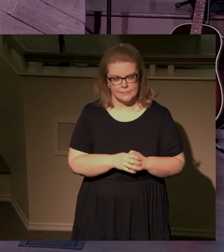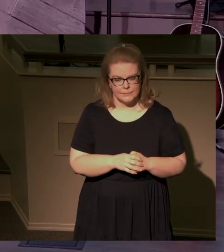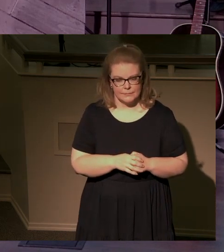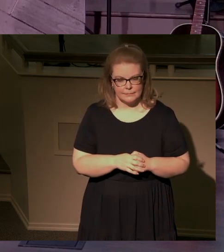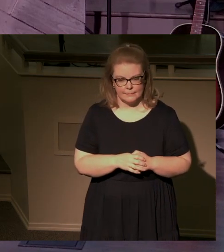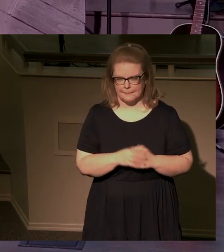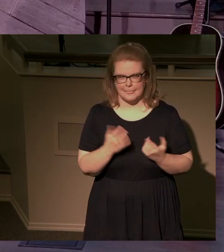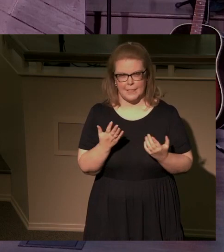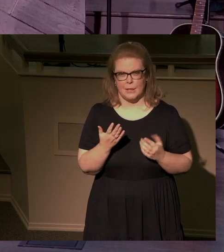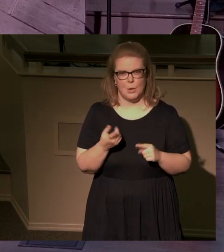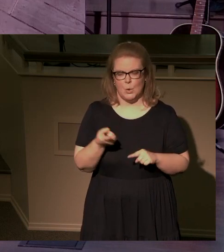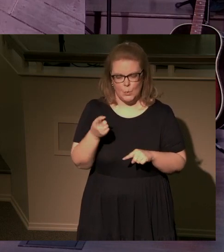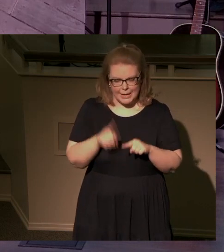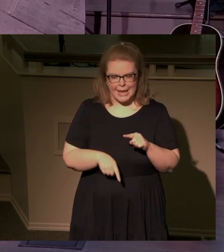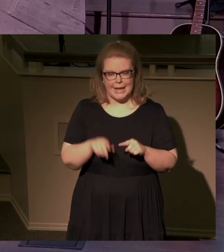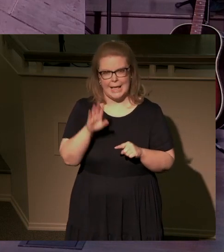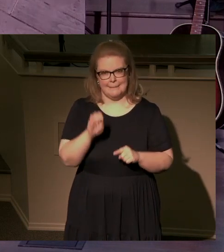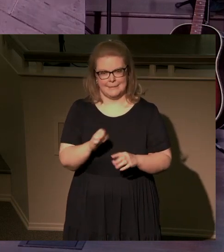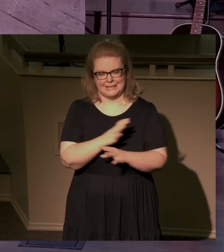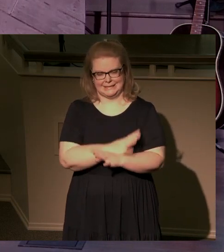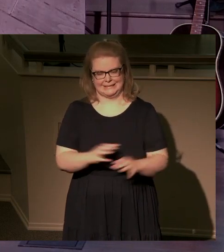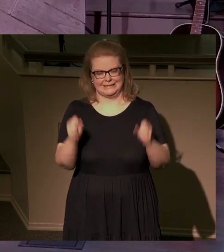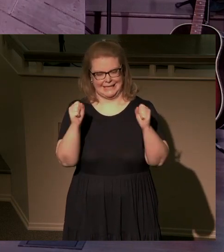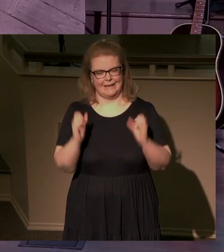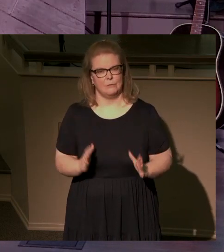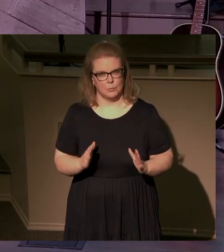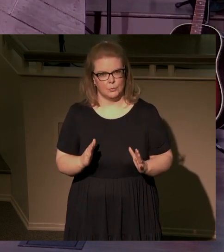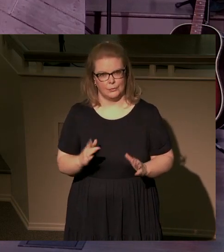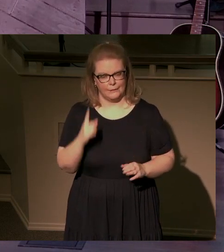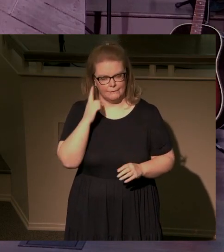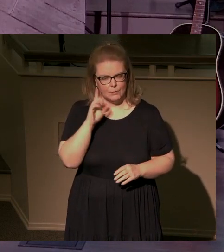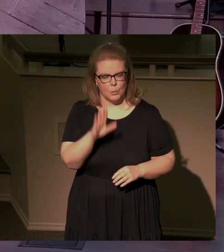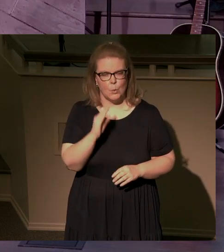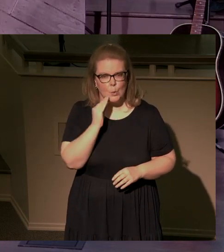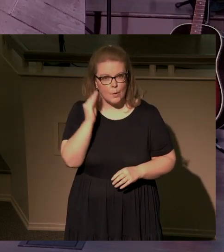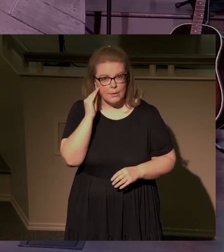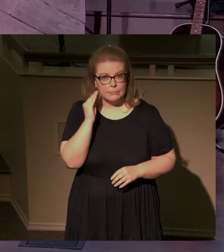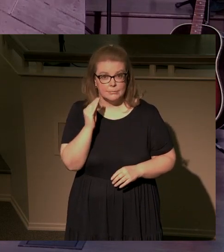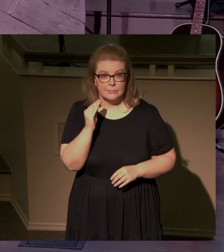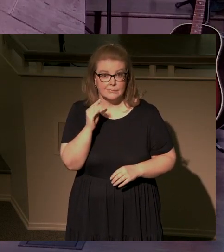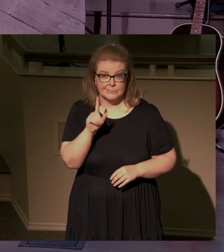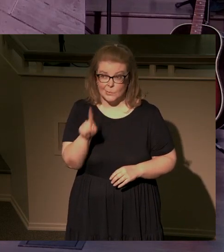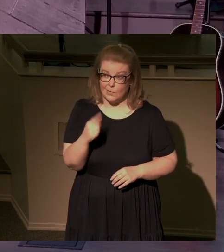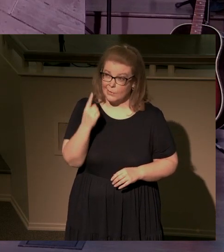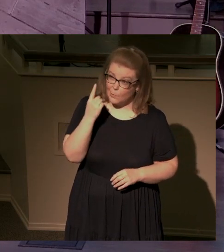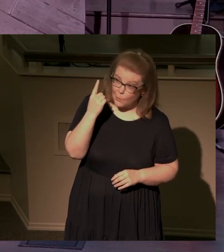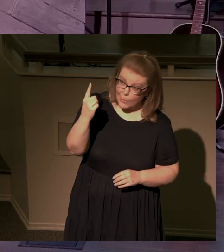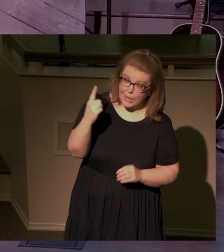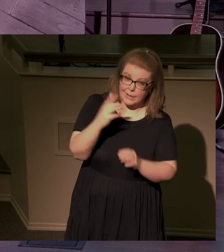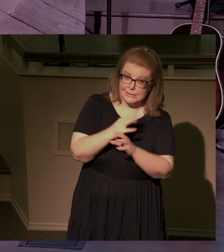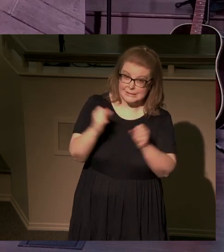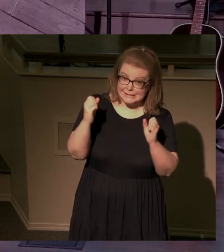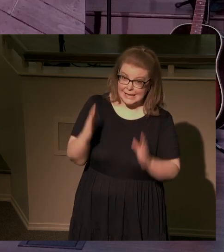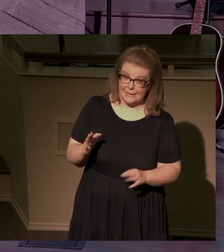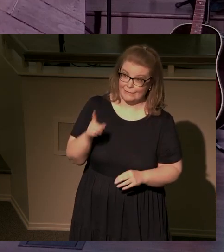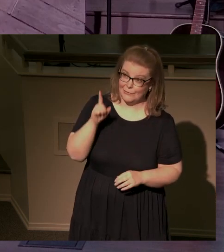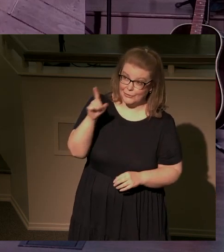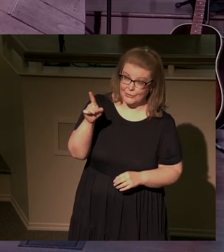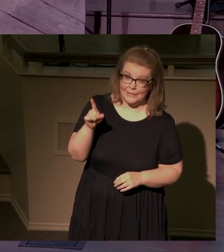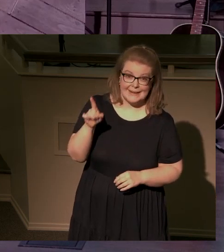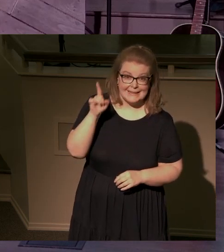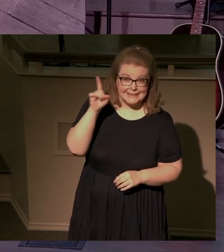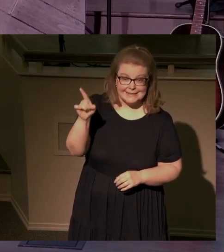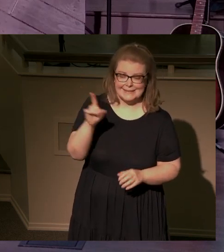You see, you cannot be a savior for your house. There is only one savior, and he saves